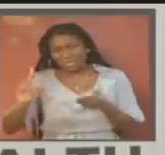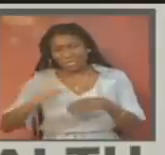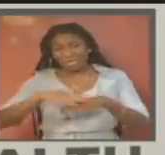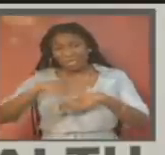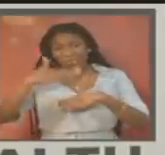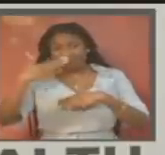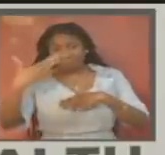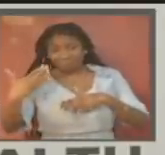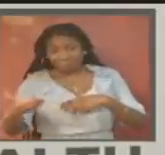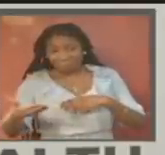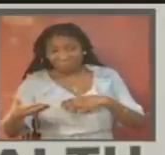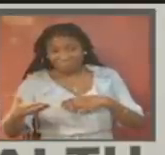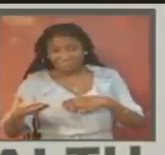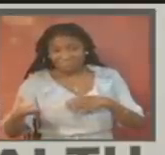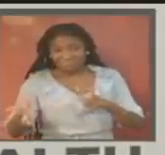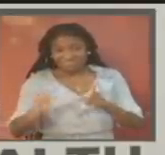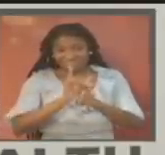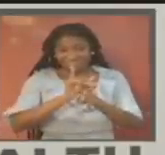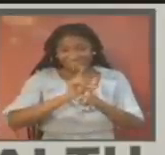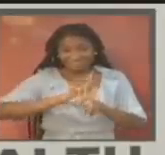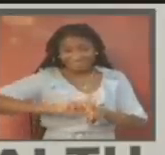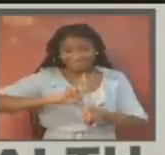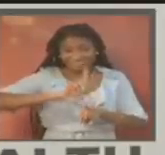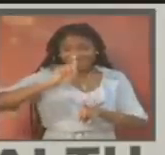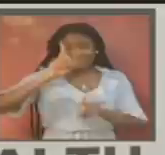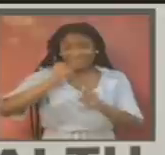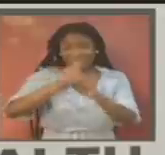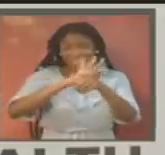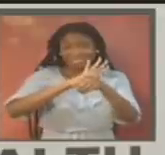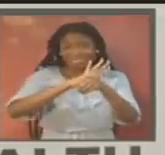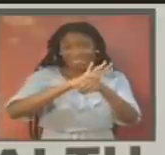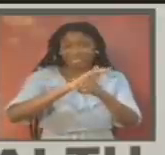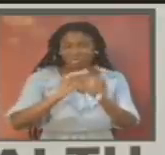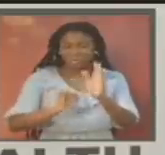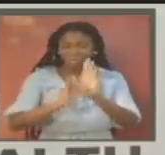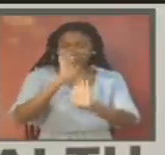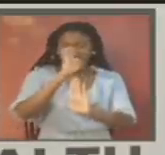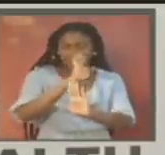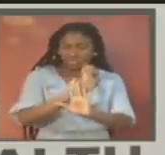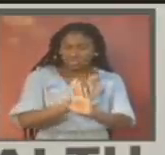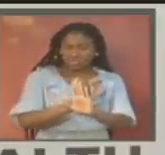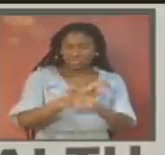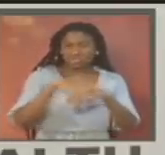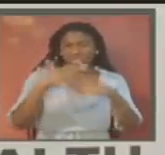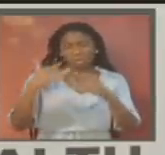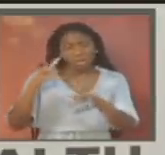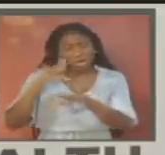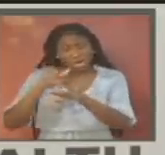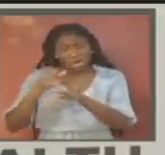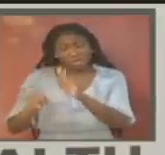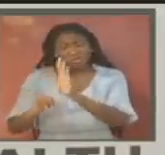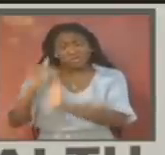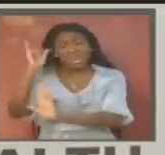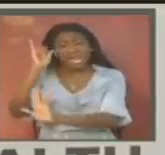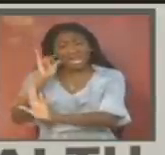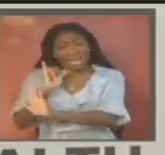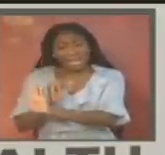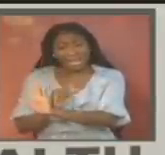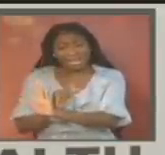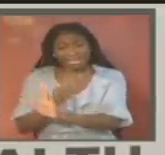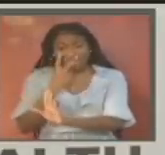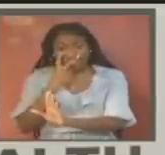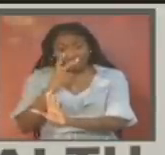our surge in May, so we're expecting in late June, early July, there might maybe have a possibility of some increased